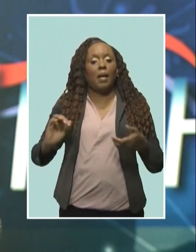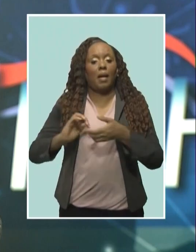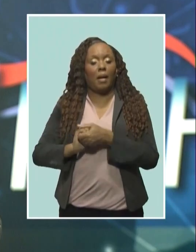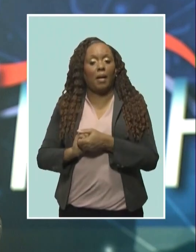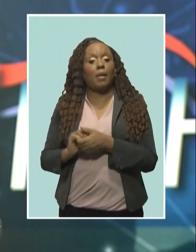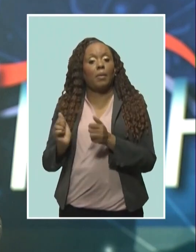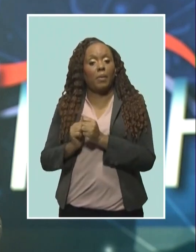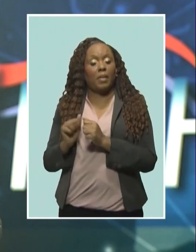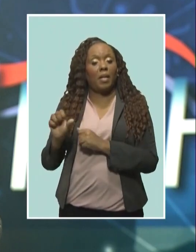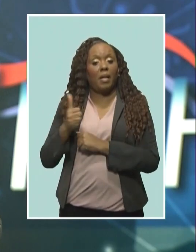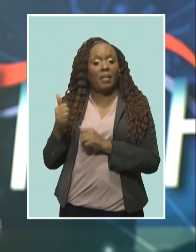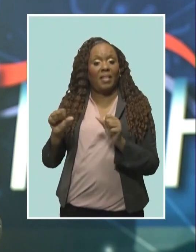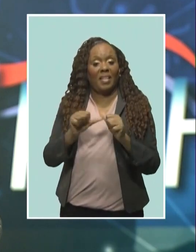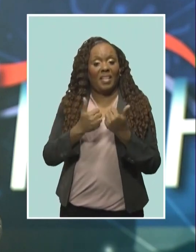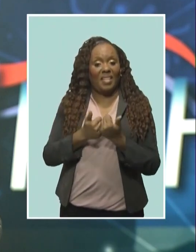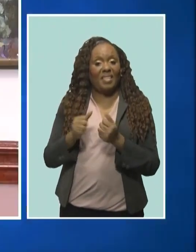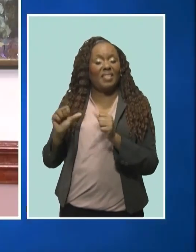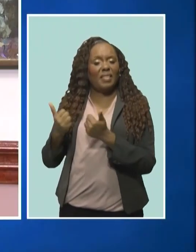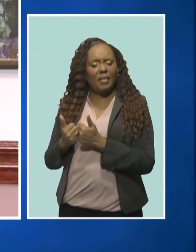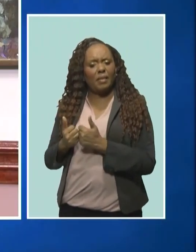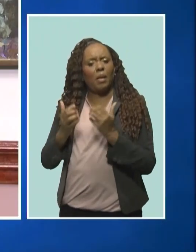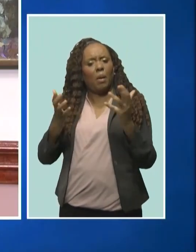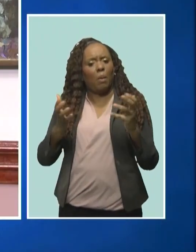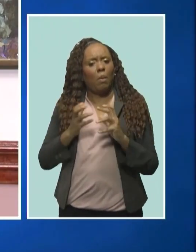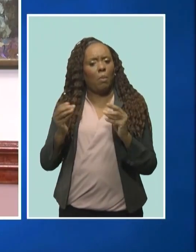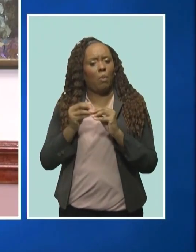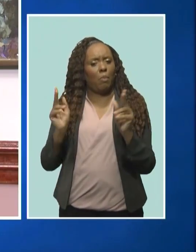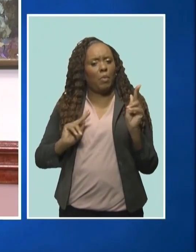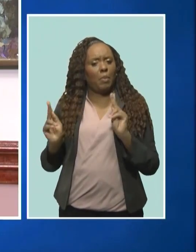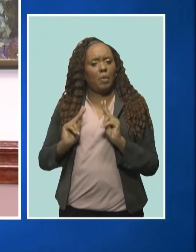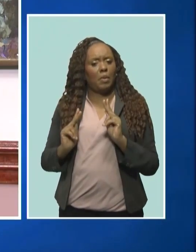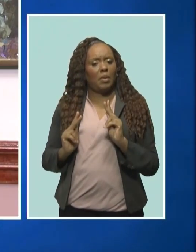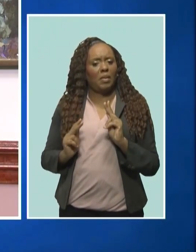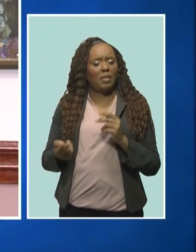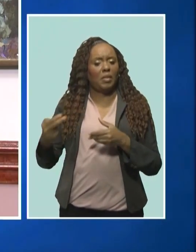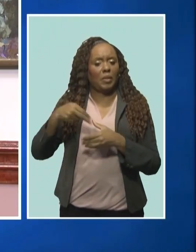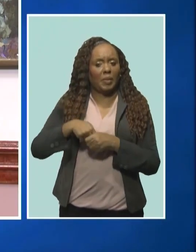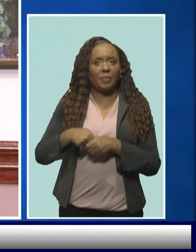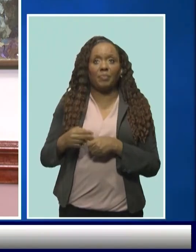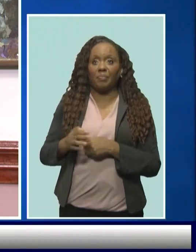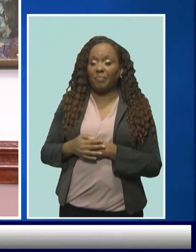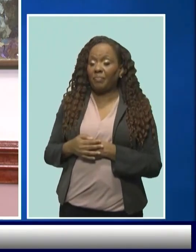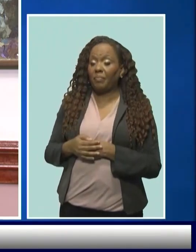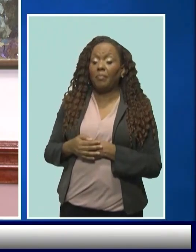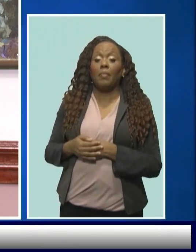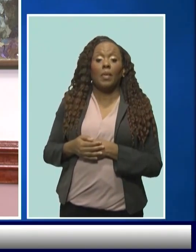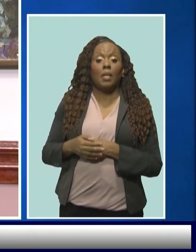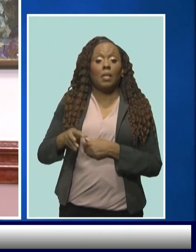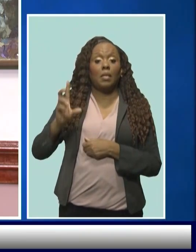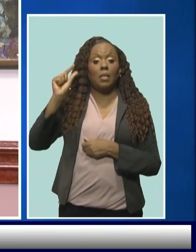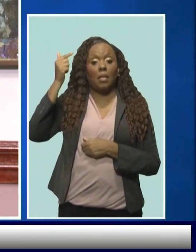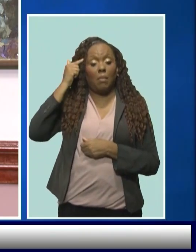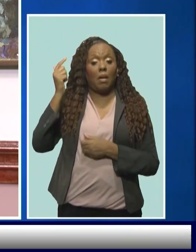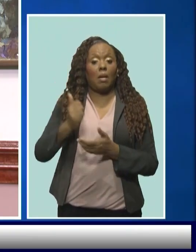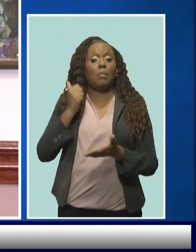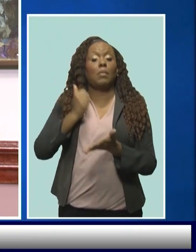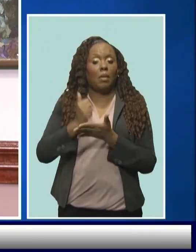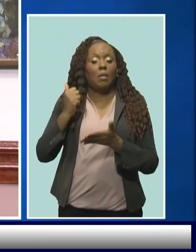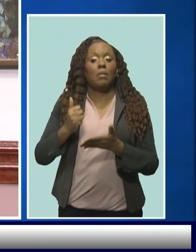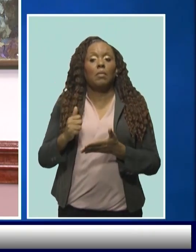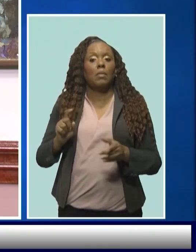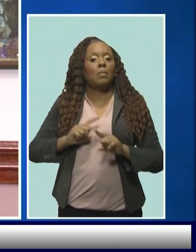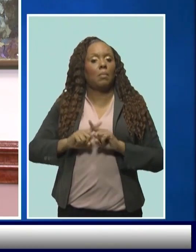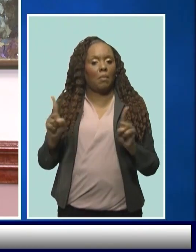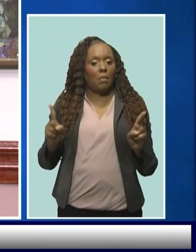on board. This camps program was approved by cabinet, so a budget is in place. But I would have mentioned before, in